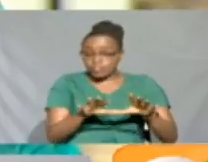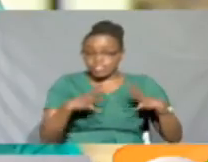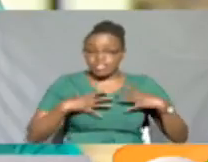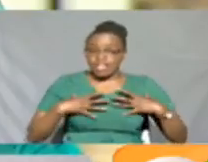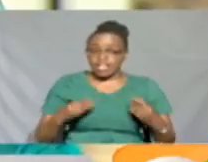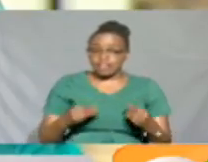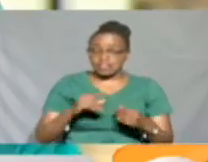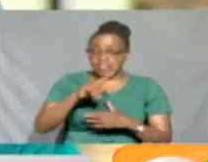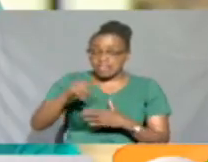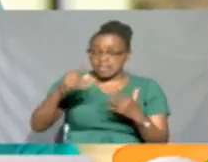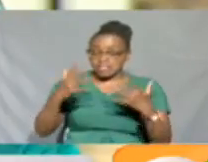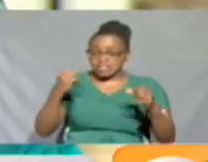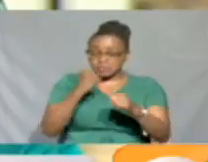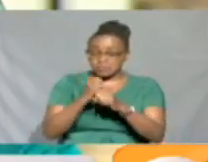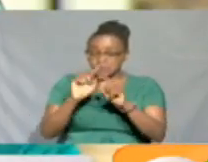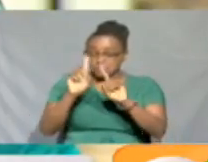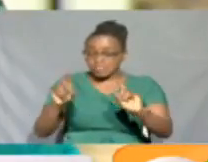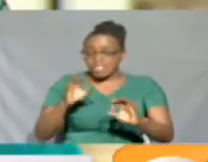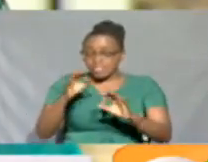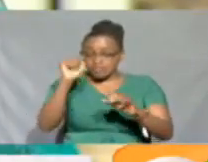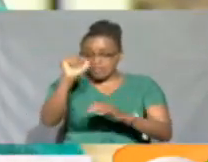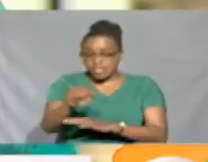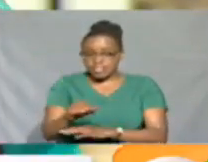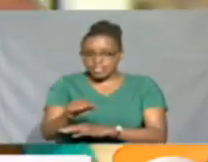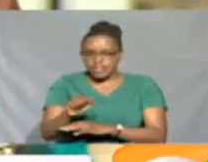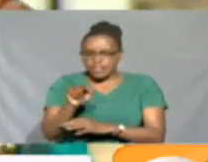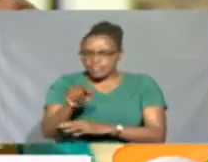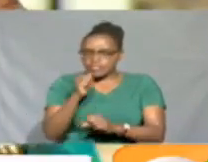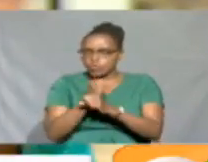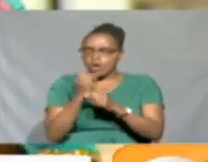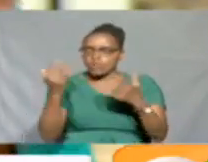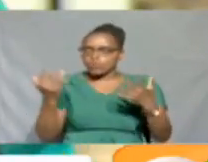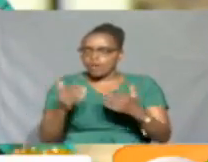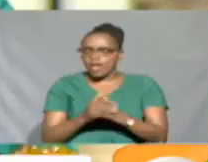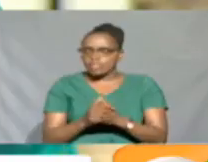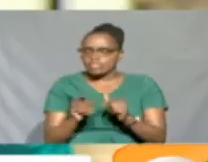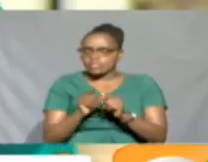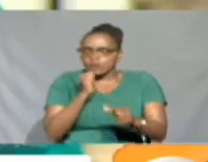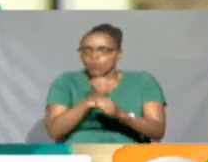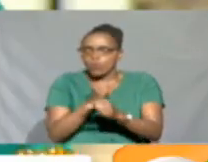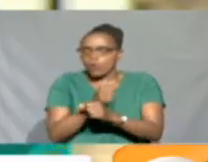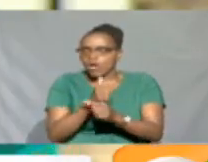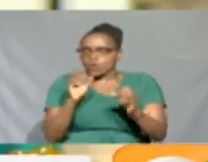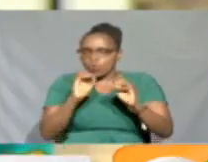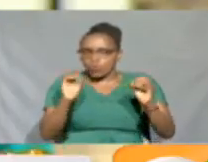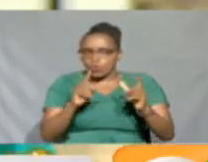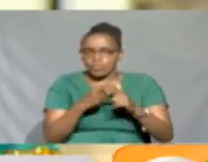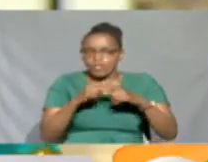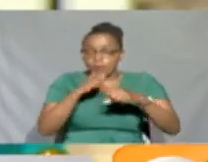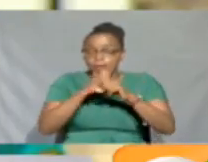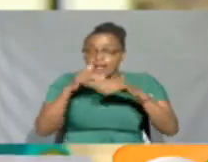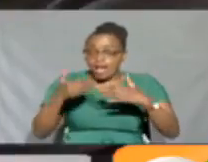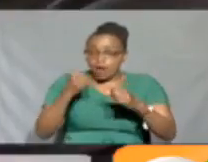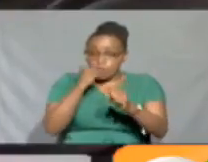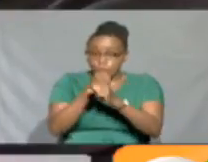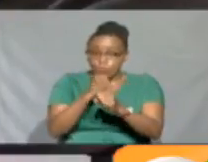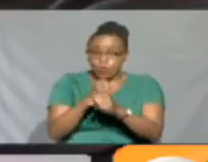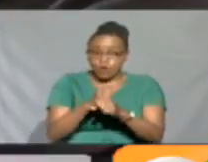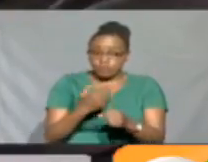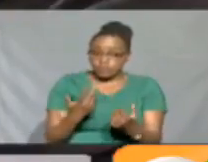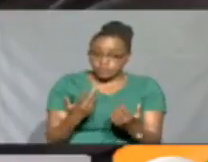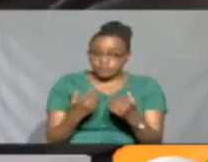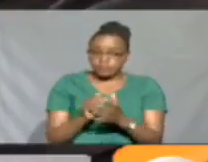health the right thing to do? And if yes, where has it worked? Where has it not worked? And how do we make it even work better? Based on what you've seen in the